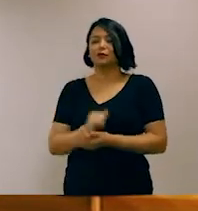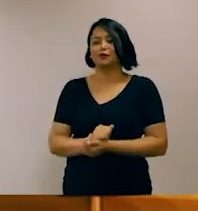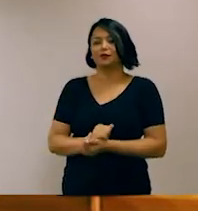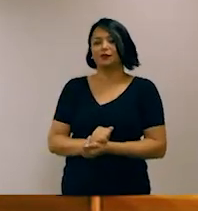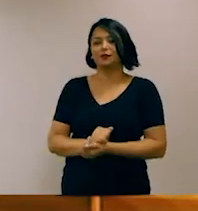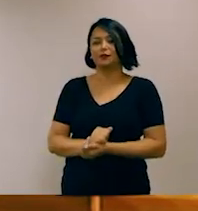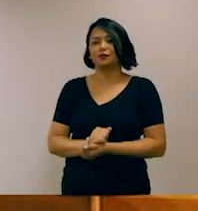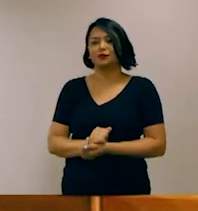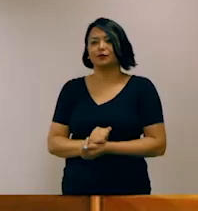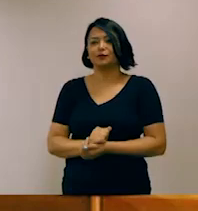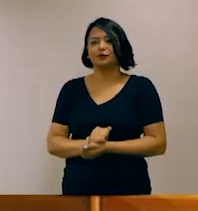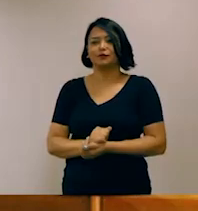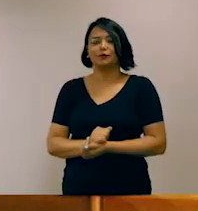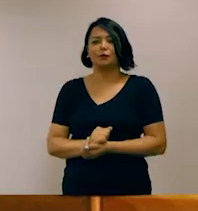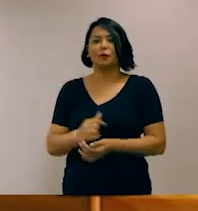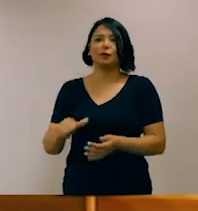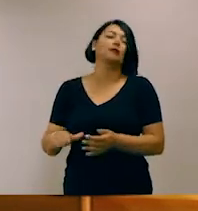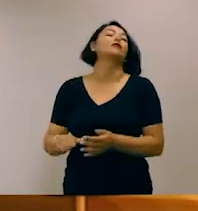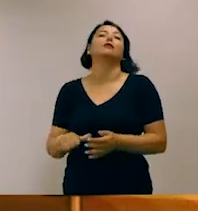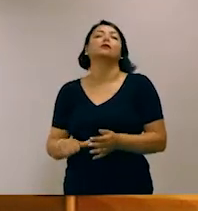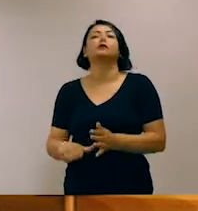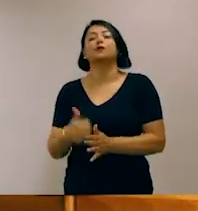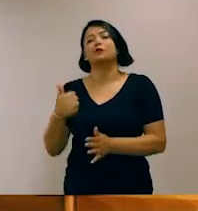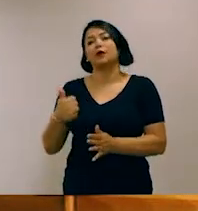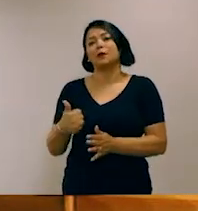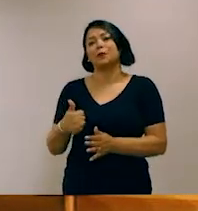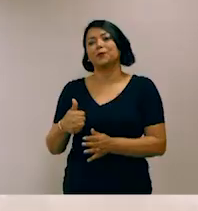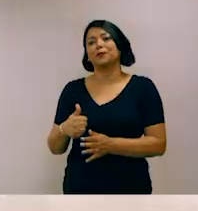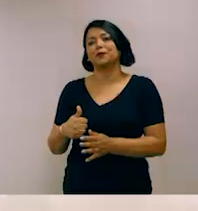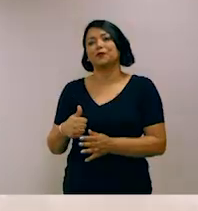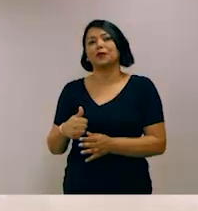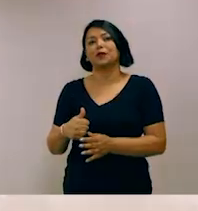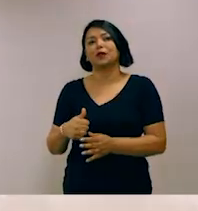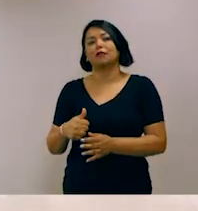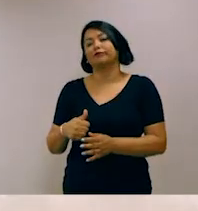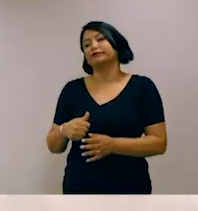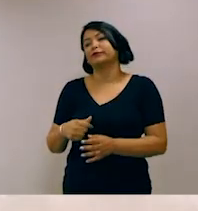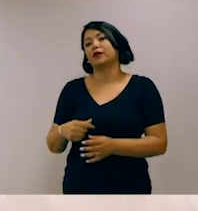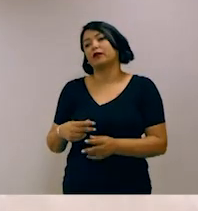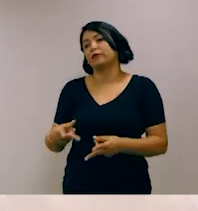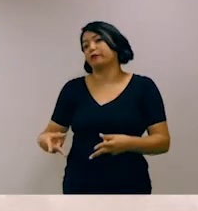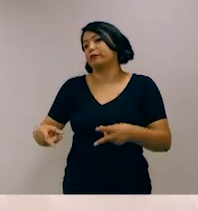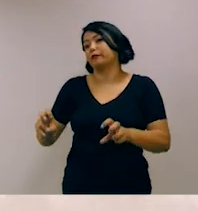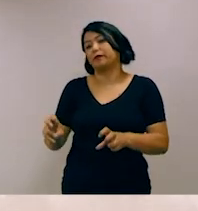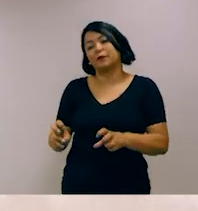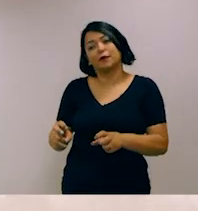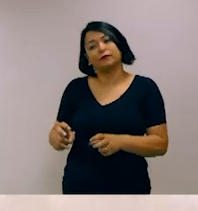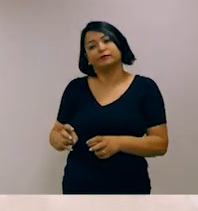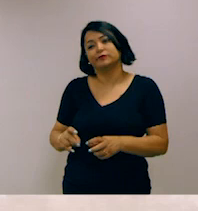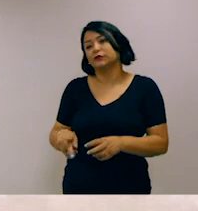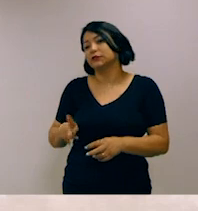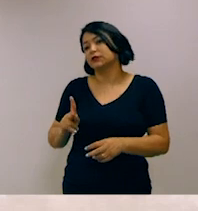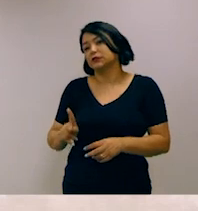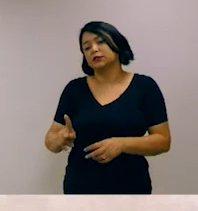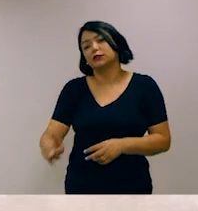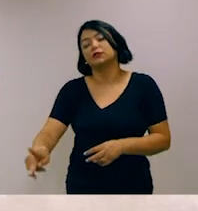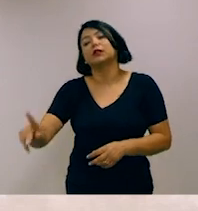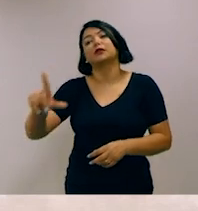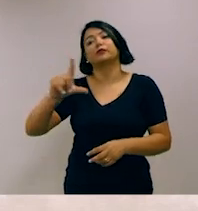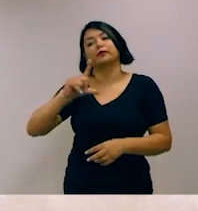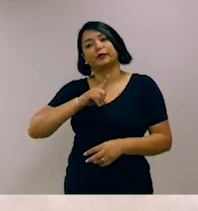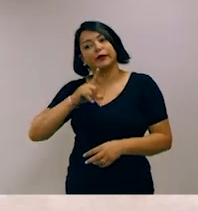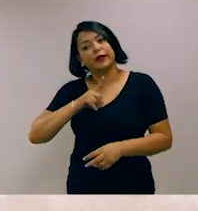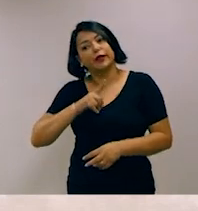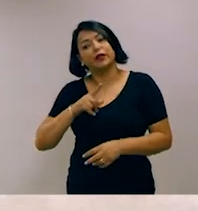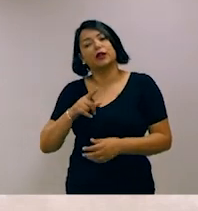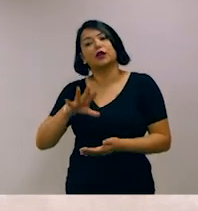entire process of this POC. The first one was the doubling of the petitions. This is part of the